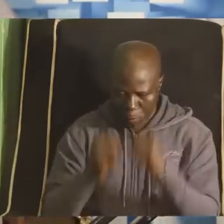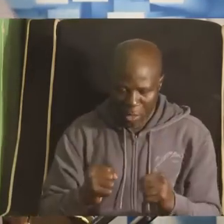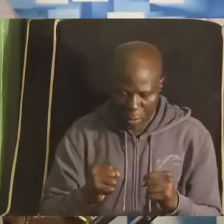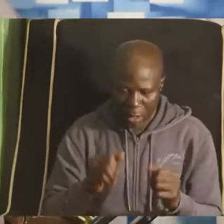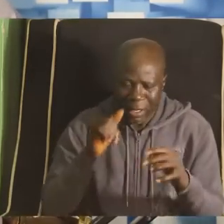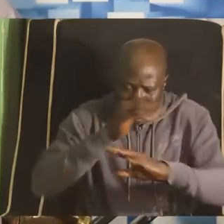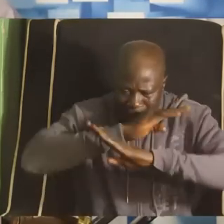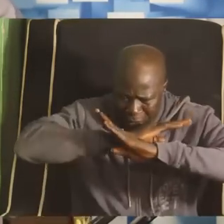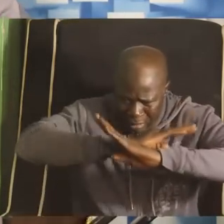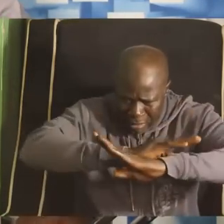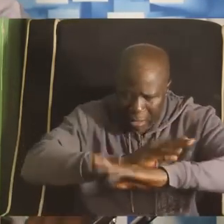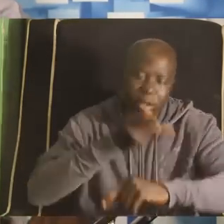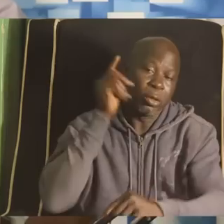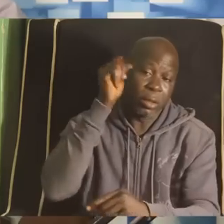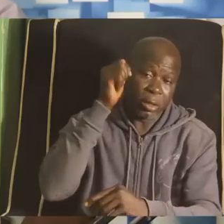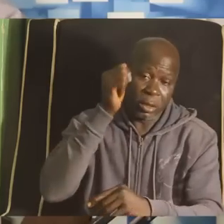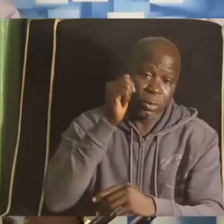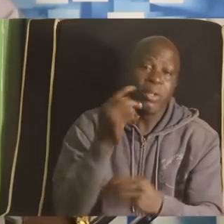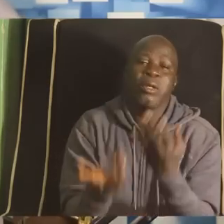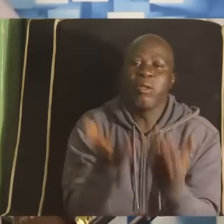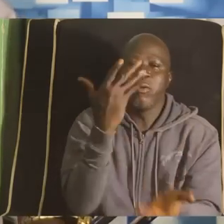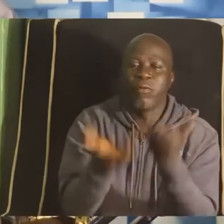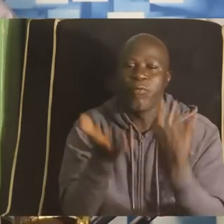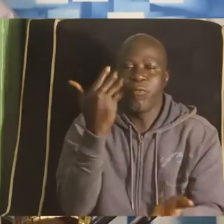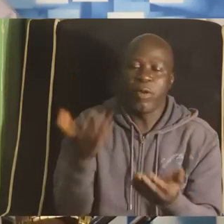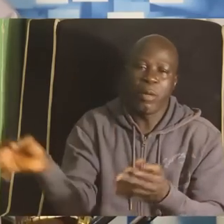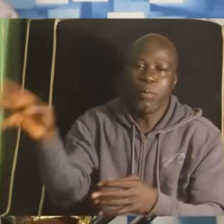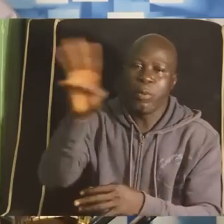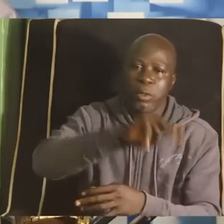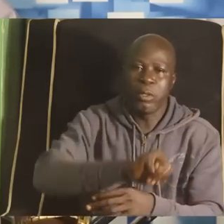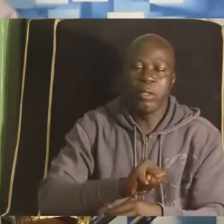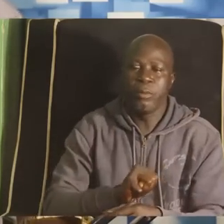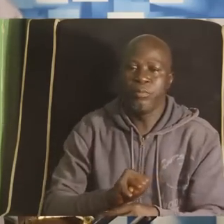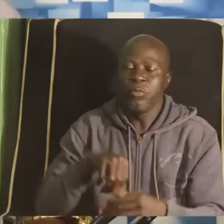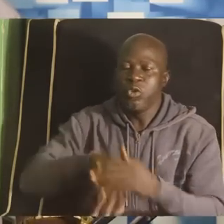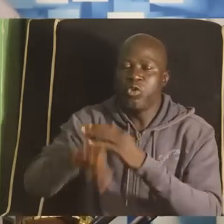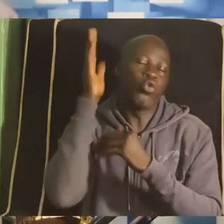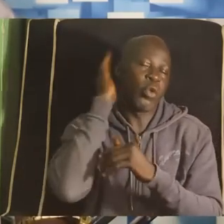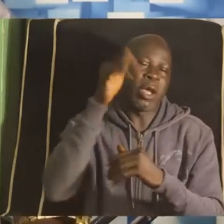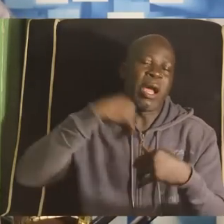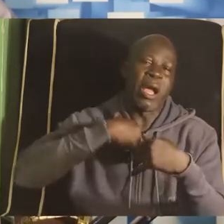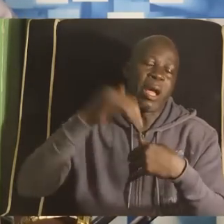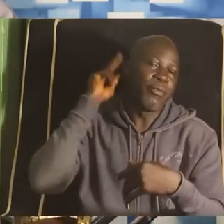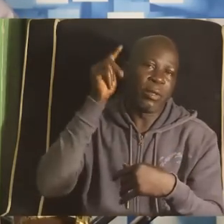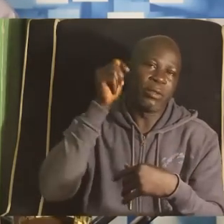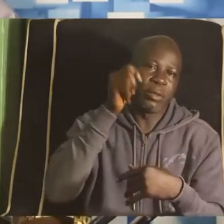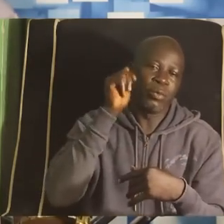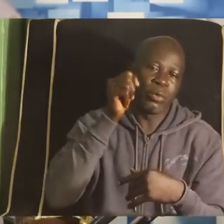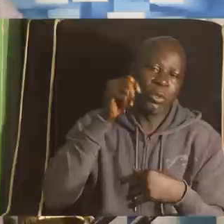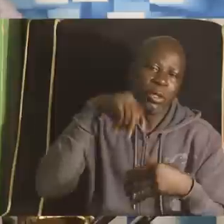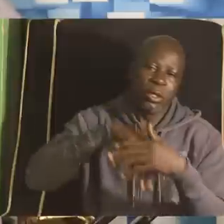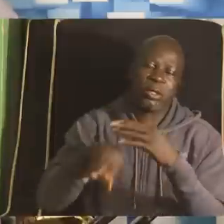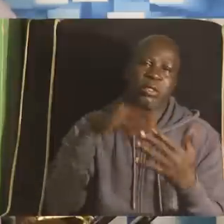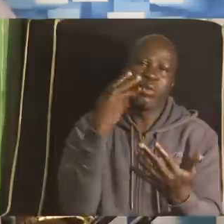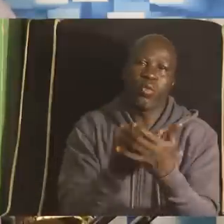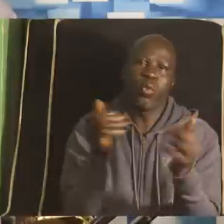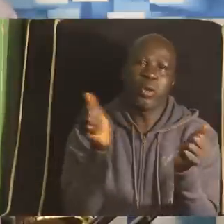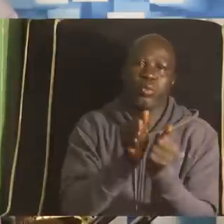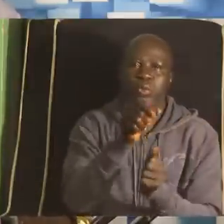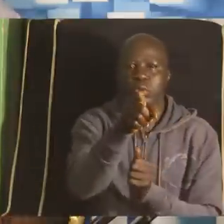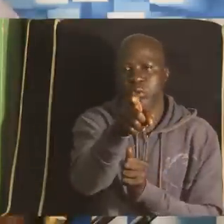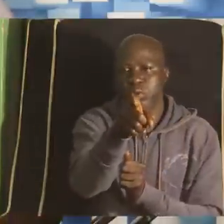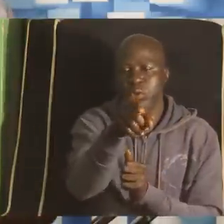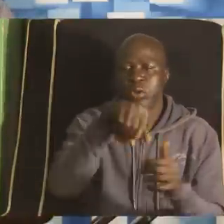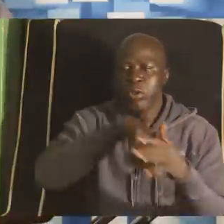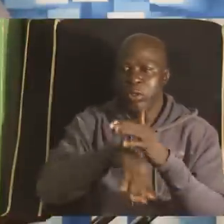lowo. The forces into your testimony. Ina jo waro. Amen. Wa ni eri la. Amen. Yo le dara fun.